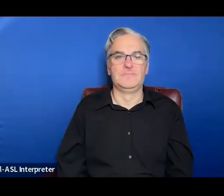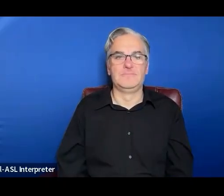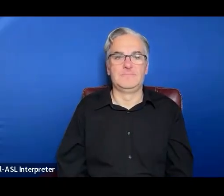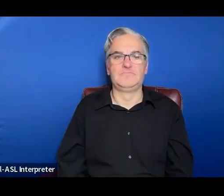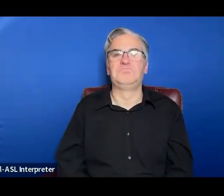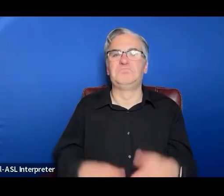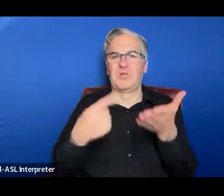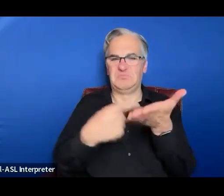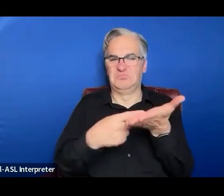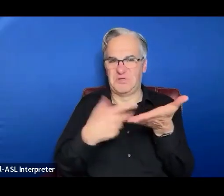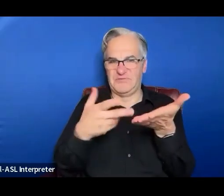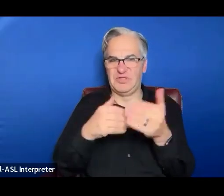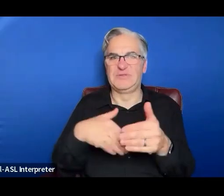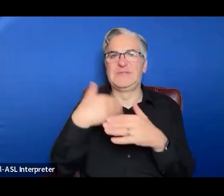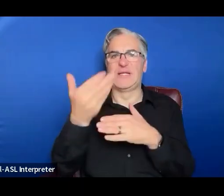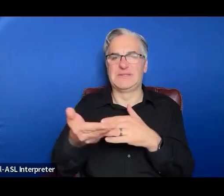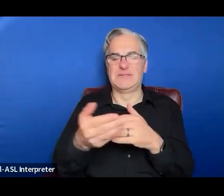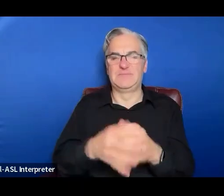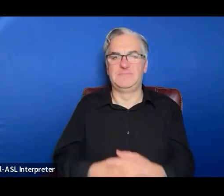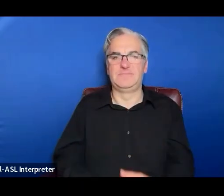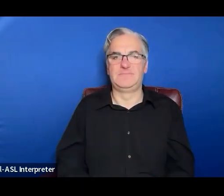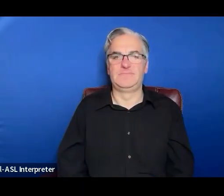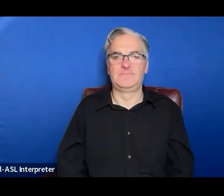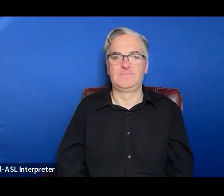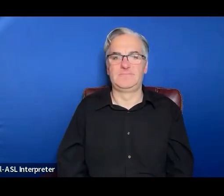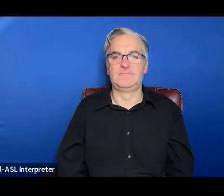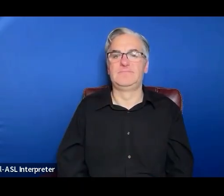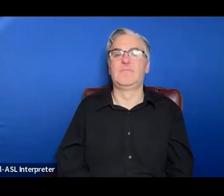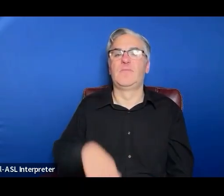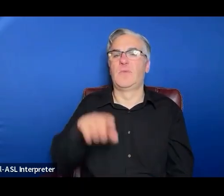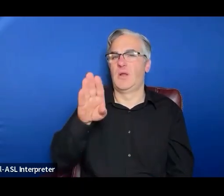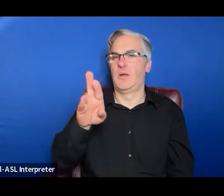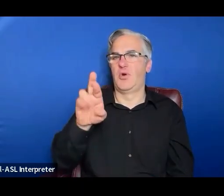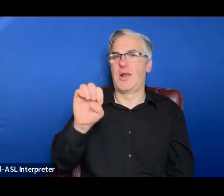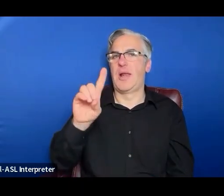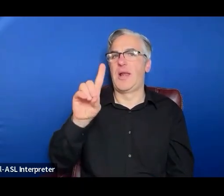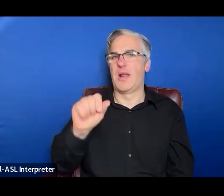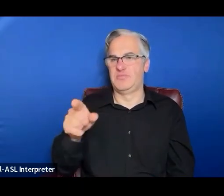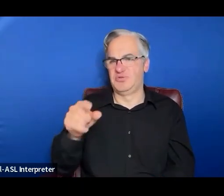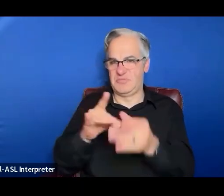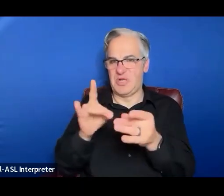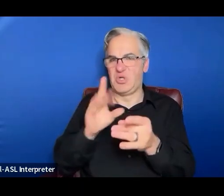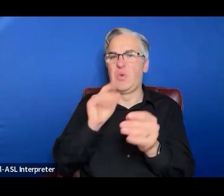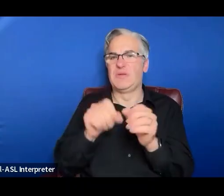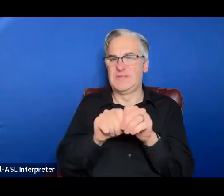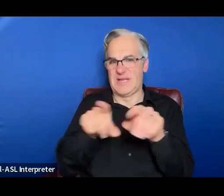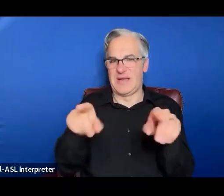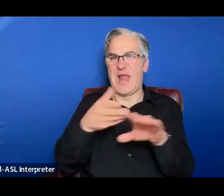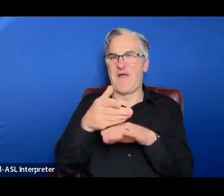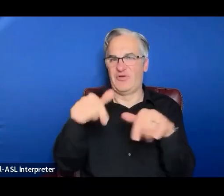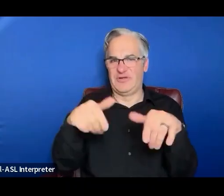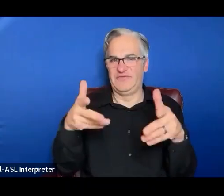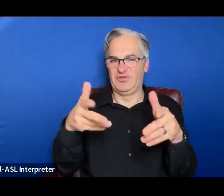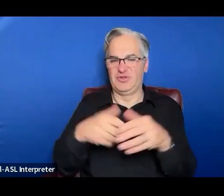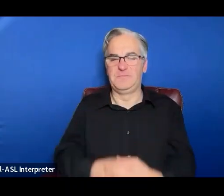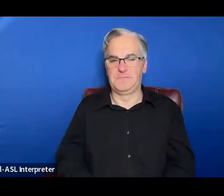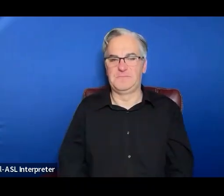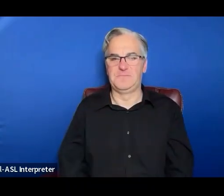We covered this one. Let's go to the next one. Brenda says I'll send them out with the recording.